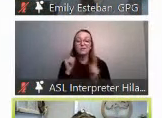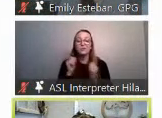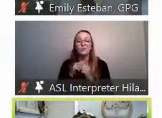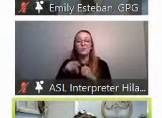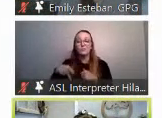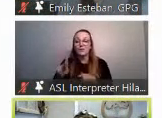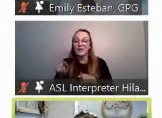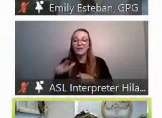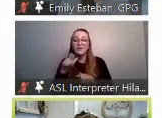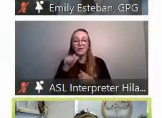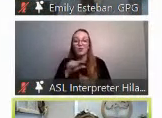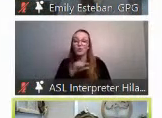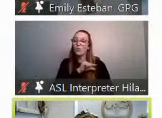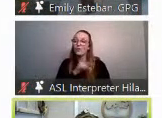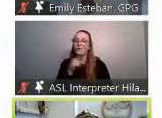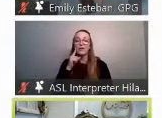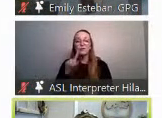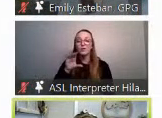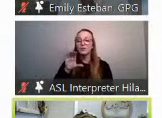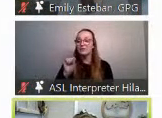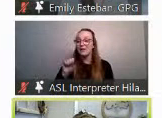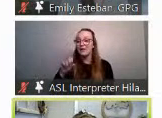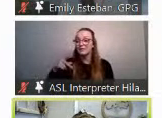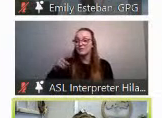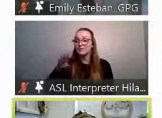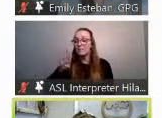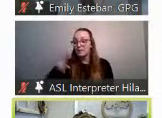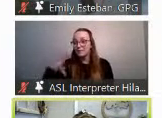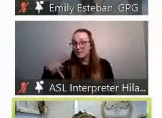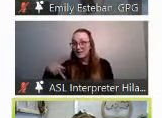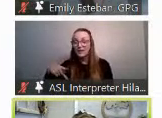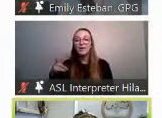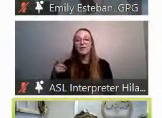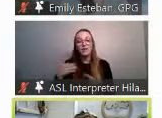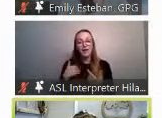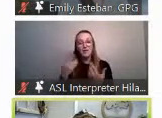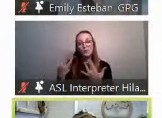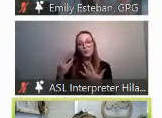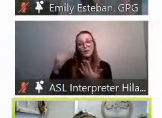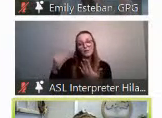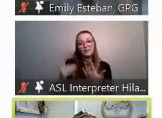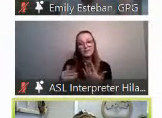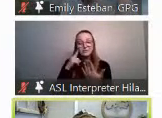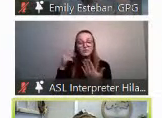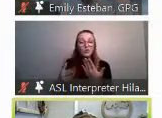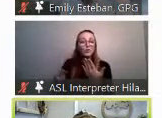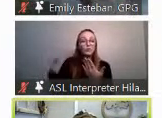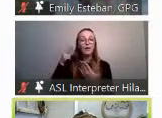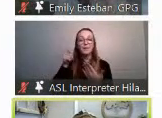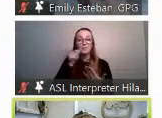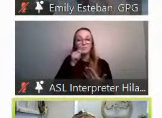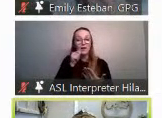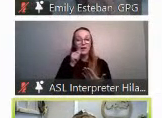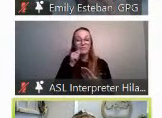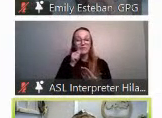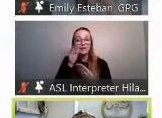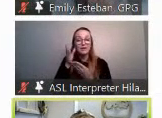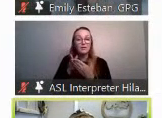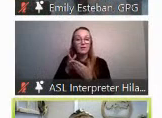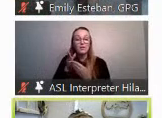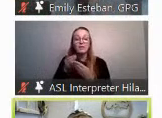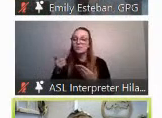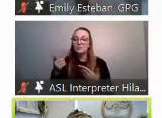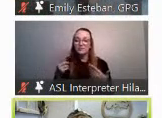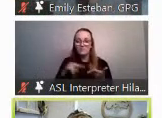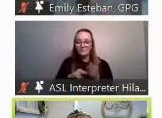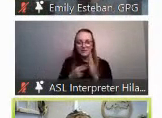don't qualify for a CSPP. There's waiting lists in the the private sector, and so they're left without an option.